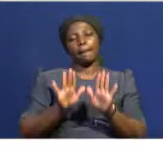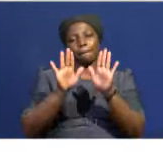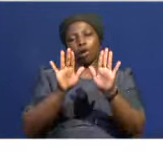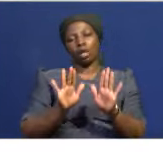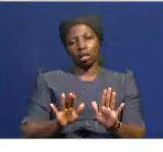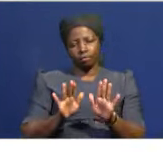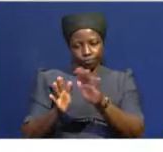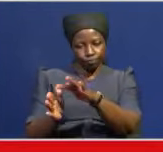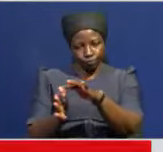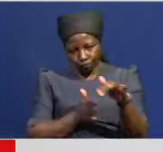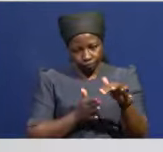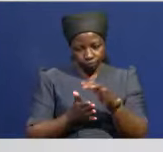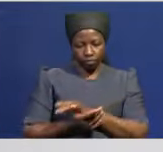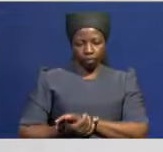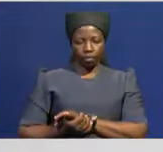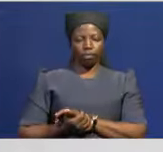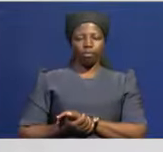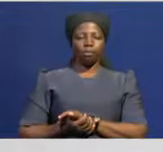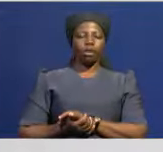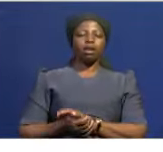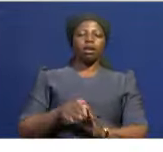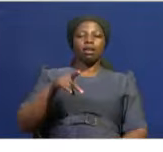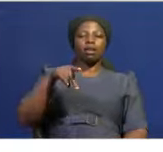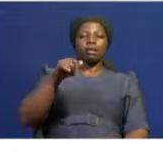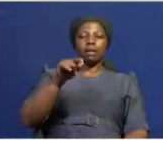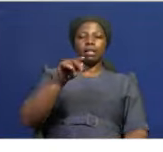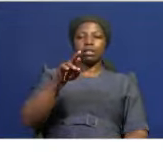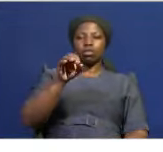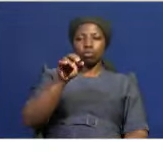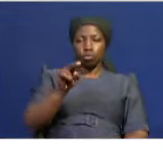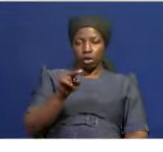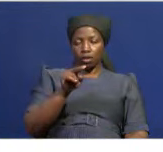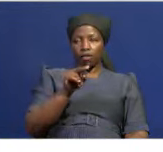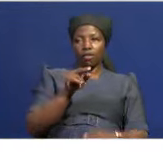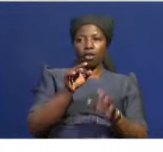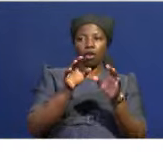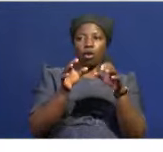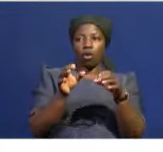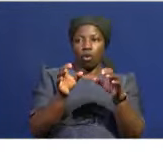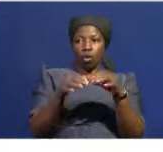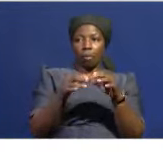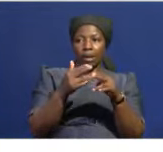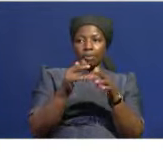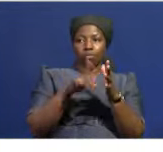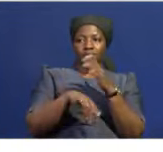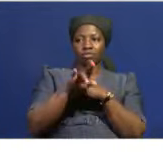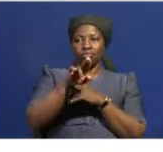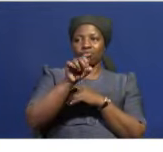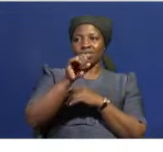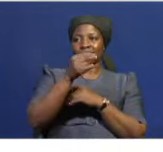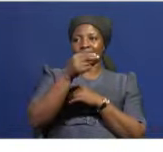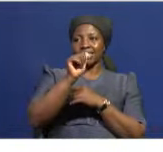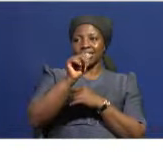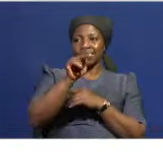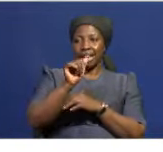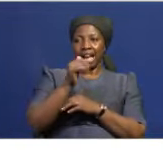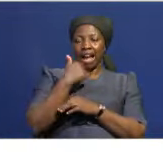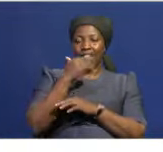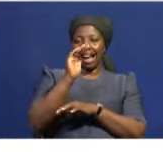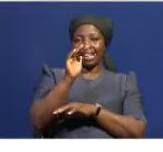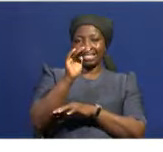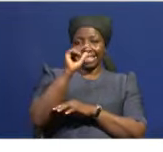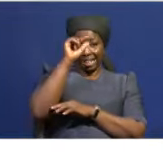Now the patron of Ushika Wema, Tessie Musalia, has appealed to the Kenyan government to review the basic